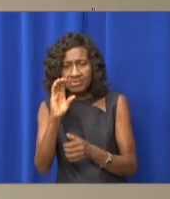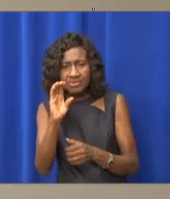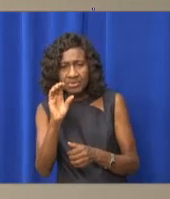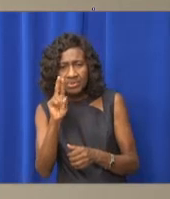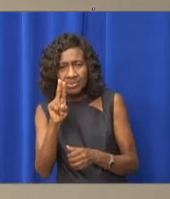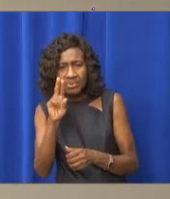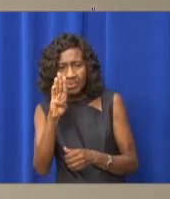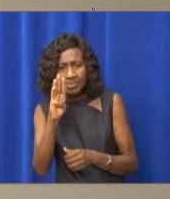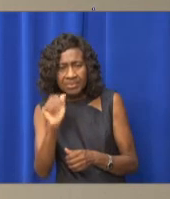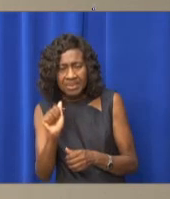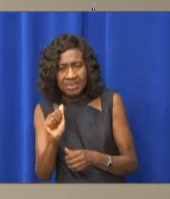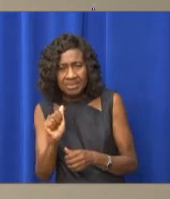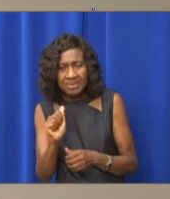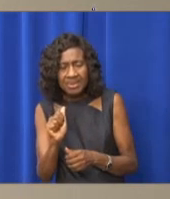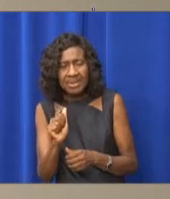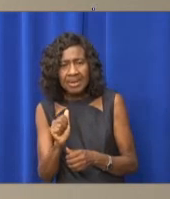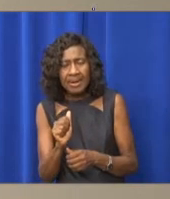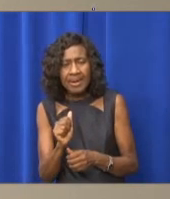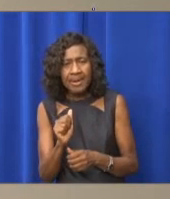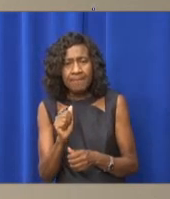most thankful that